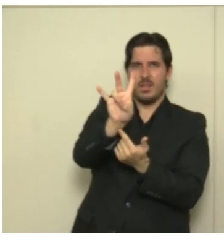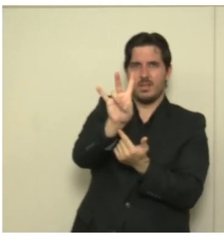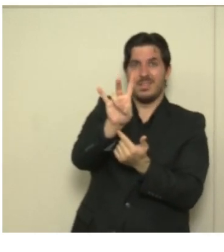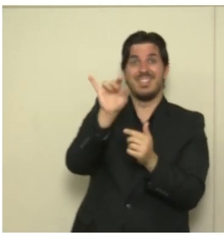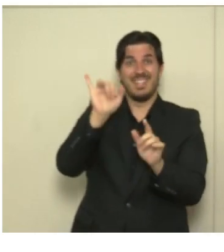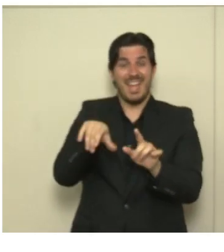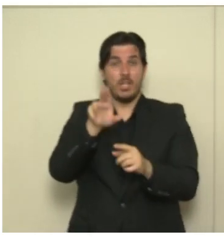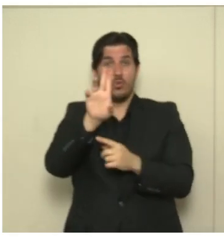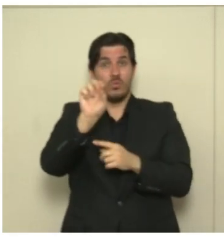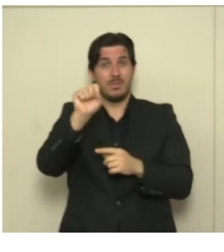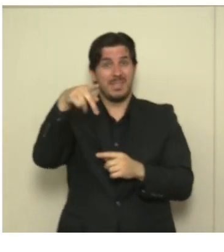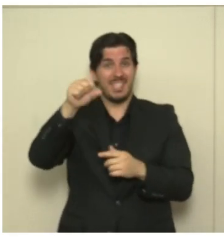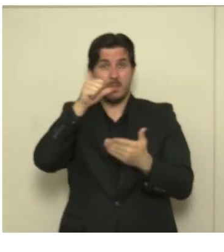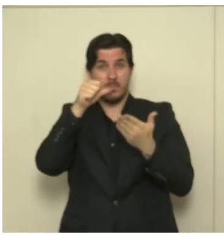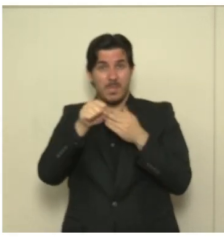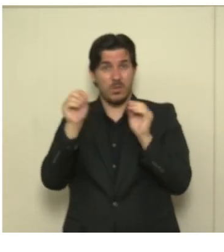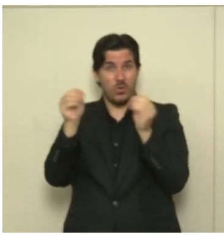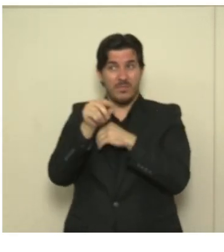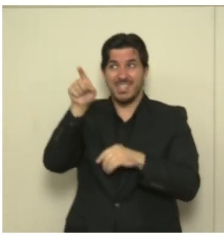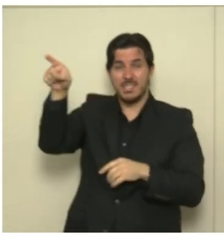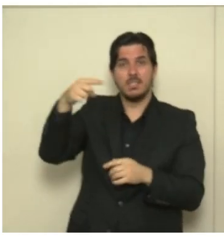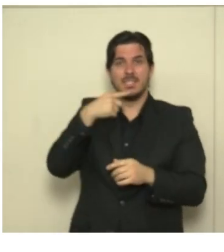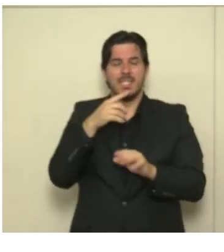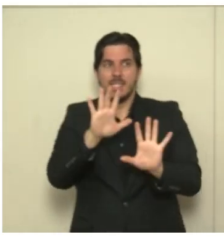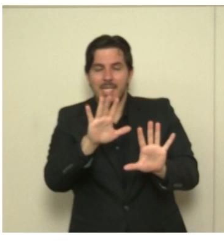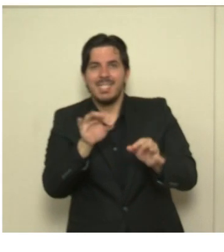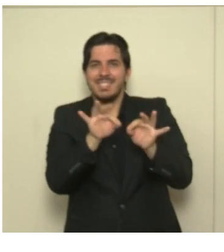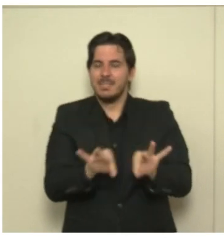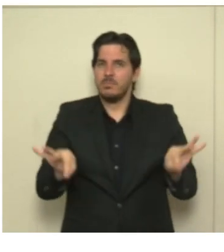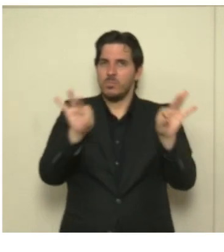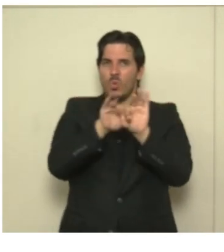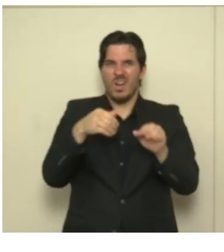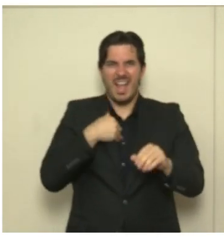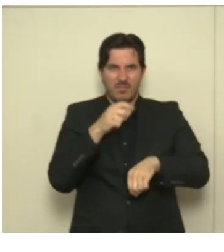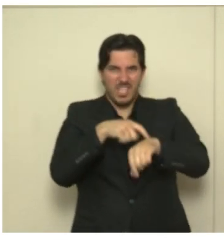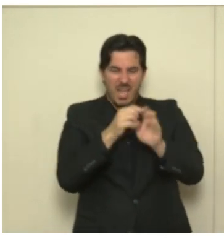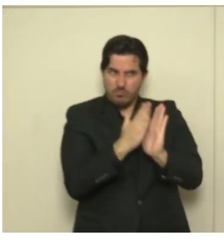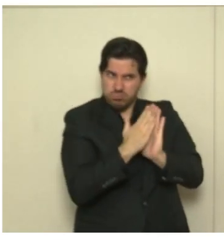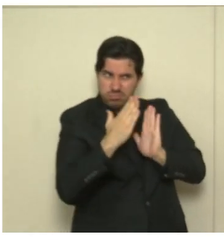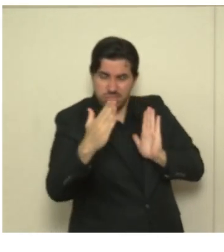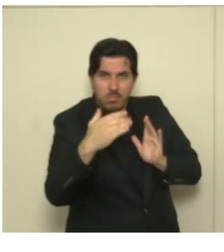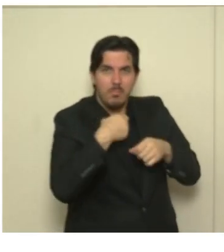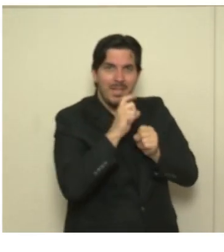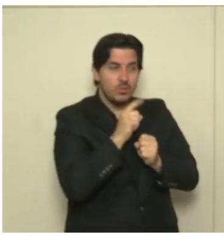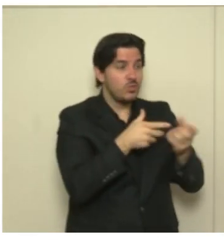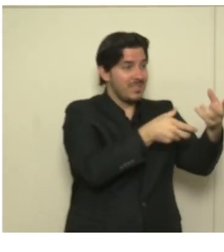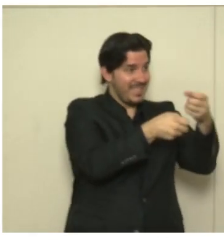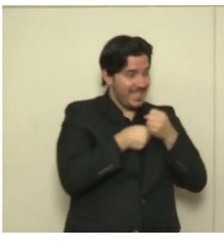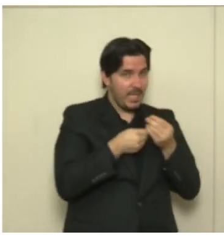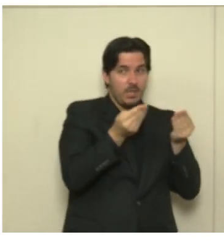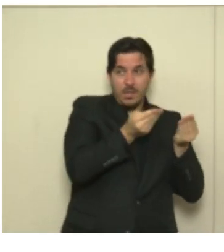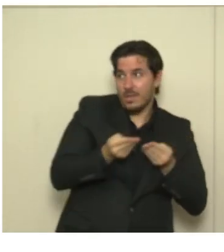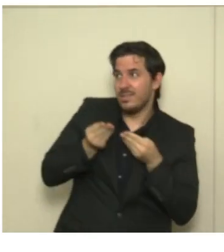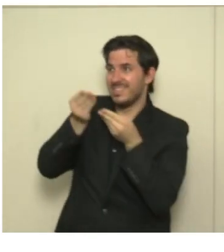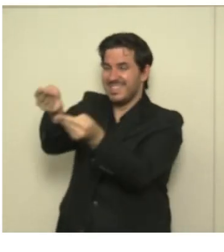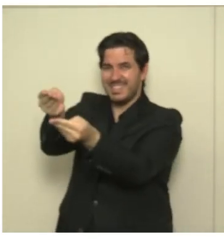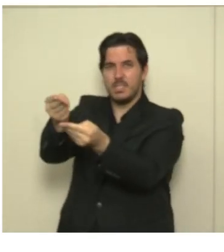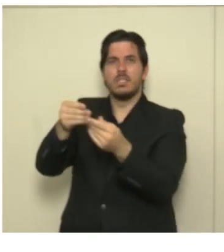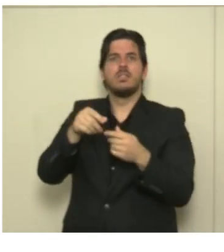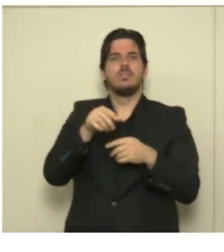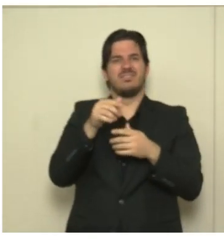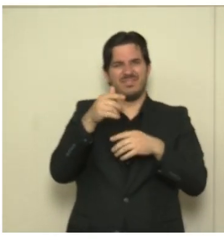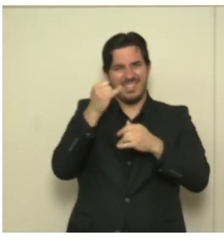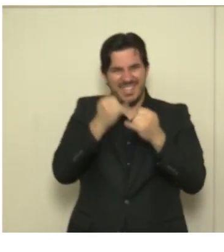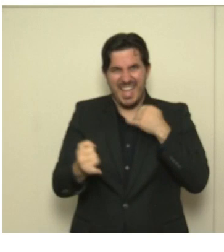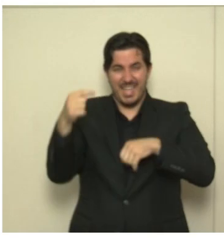full 7 days before Election Day, to ensure that your ballot gets back to your county clerk by 7 p.m. on Election